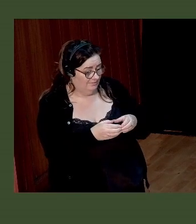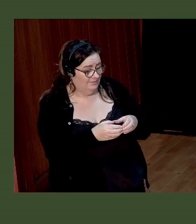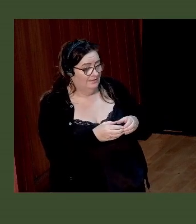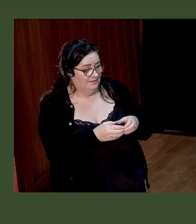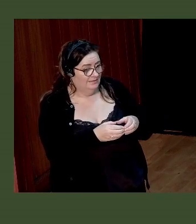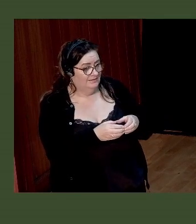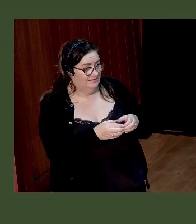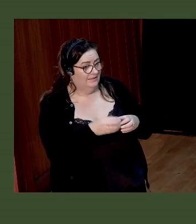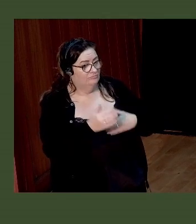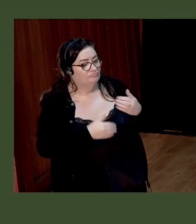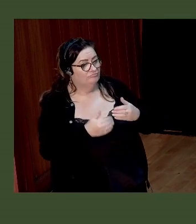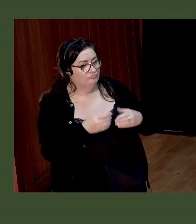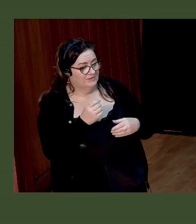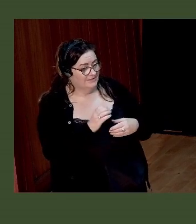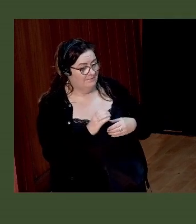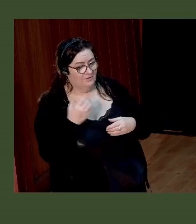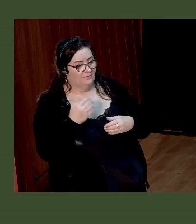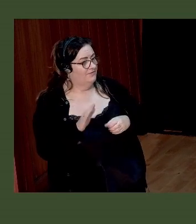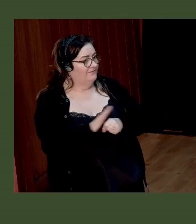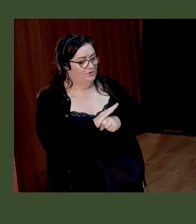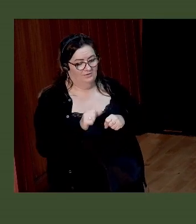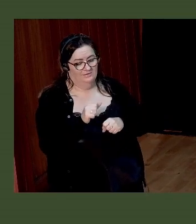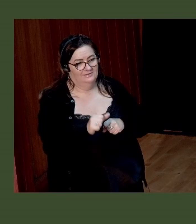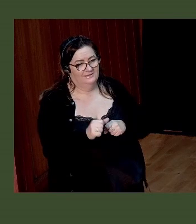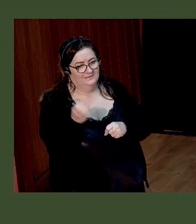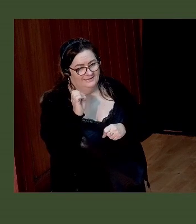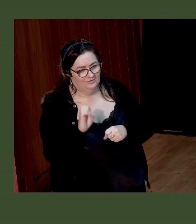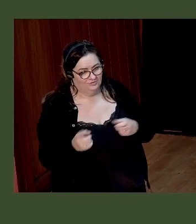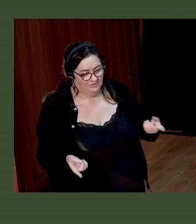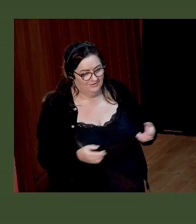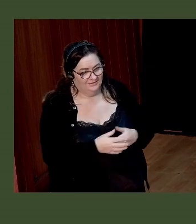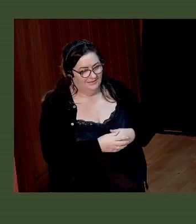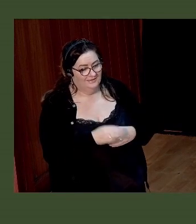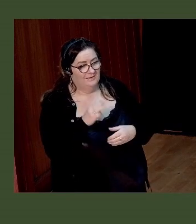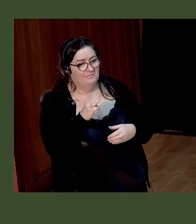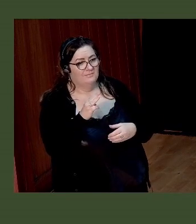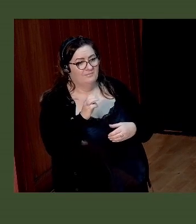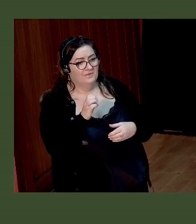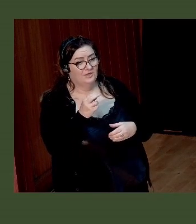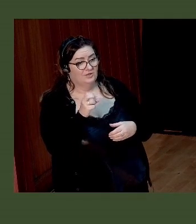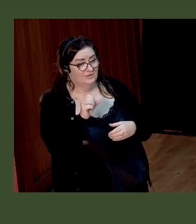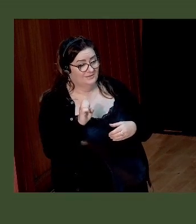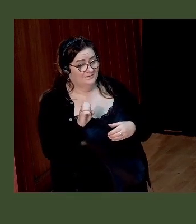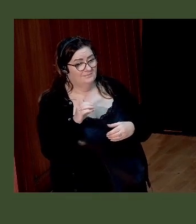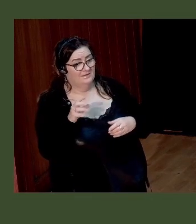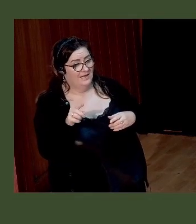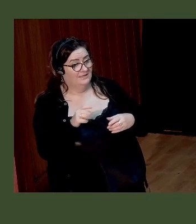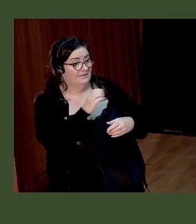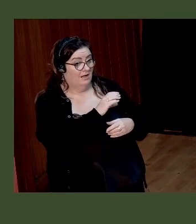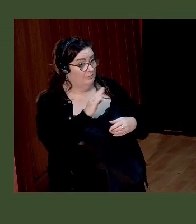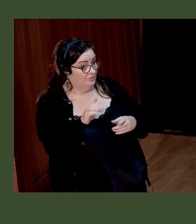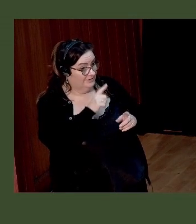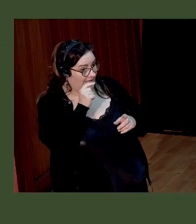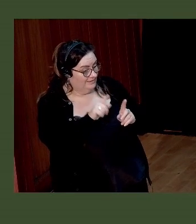the proceedings of the Assembly were entirely in English. But in the same debate, Pierce Paisley spoke and Cathal Brúas